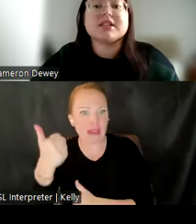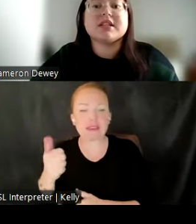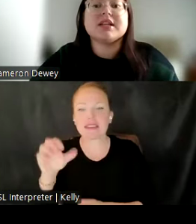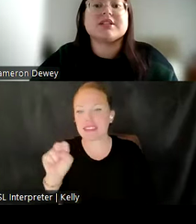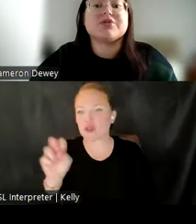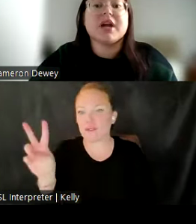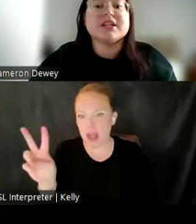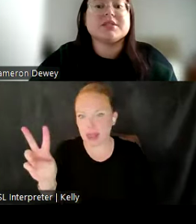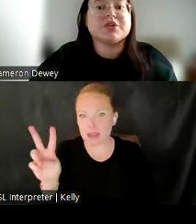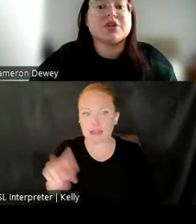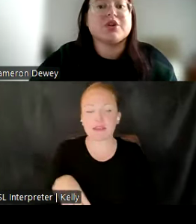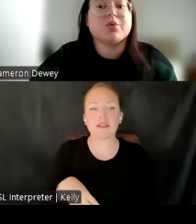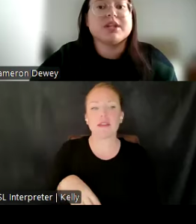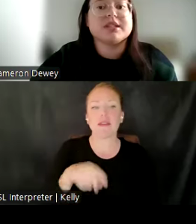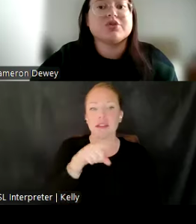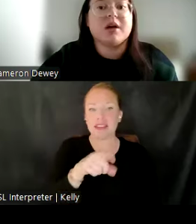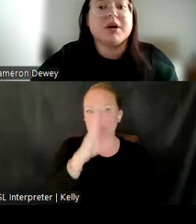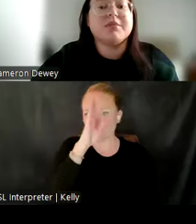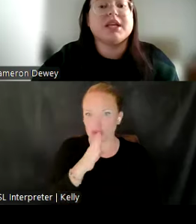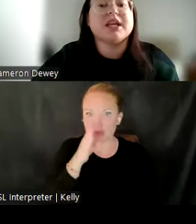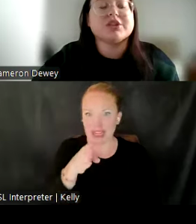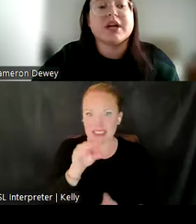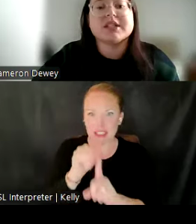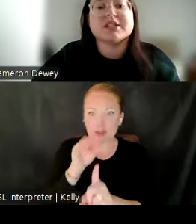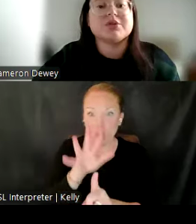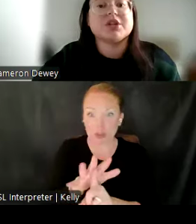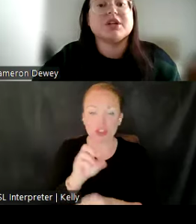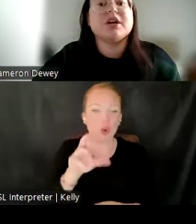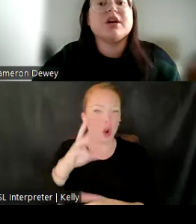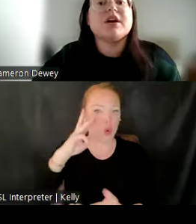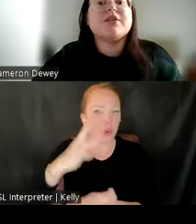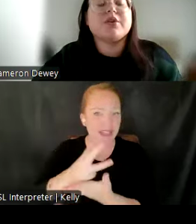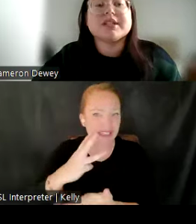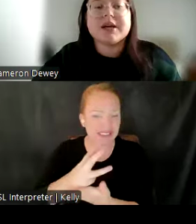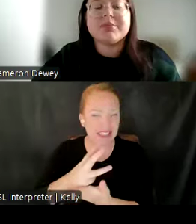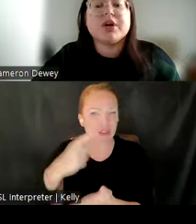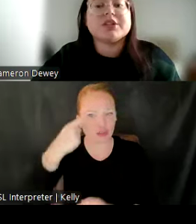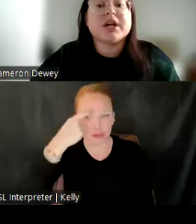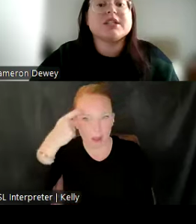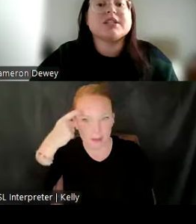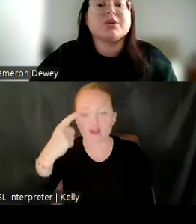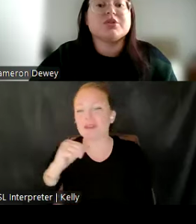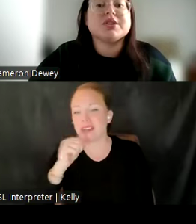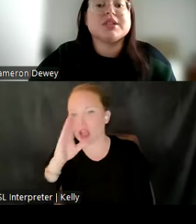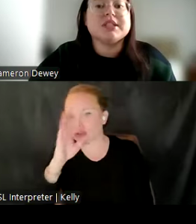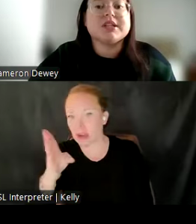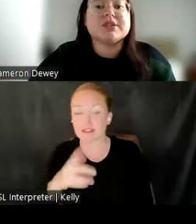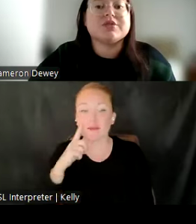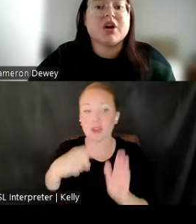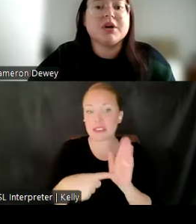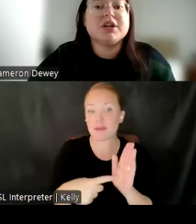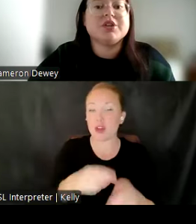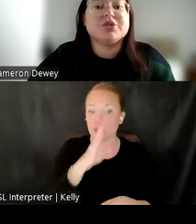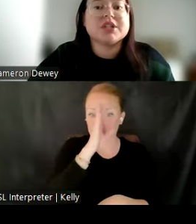diagnosis is direct exposure or witnessing trauma, meaning indirect exposure. For example, indirect exposure to the details